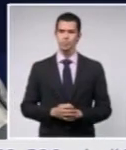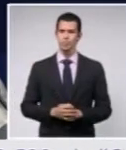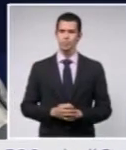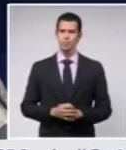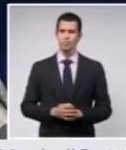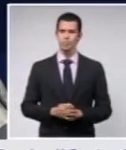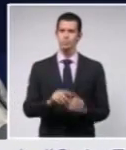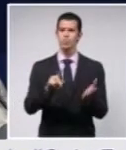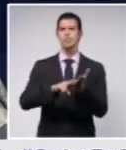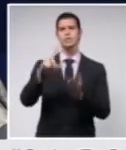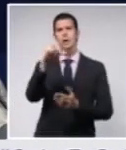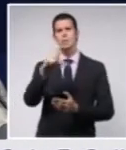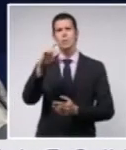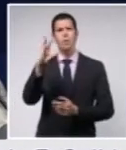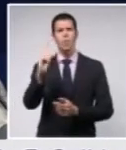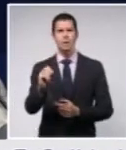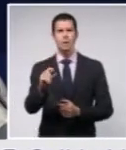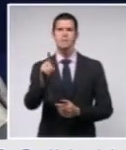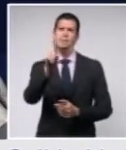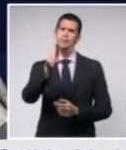Sancti Spiritus,